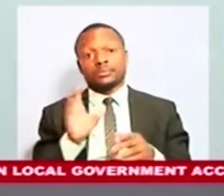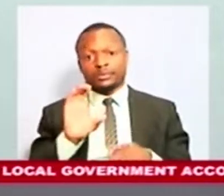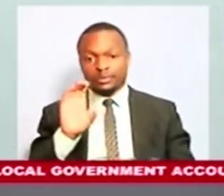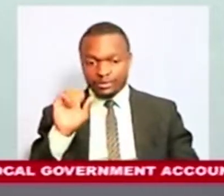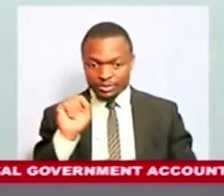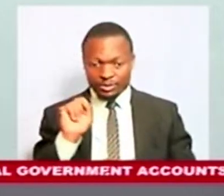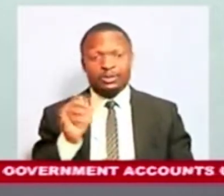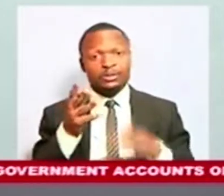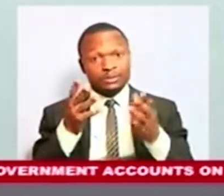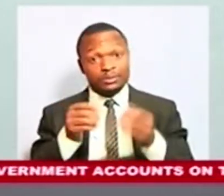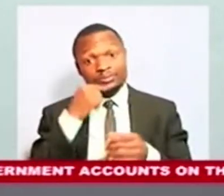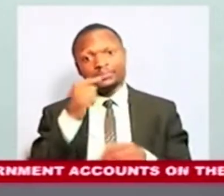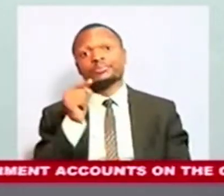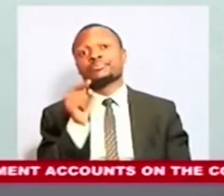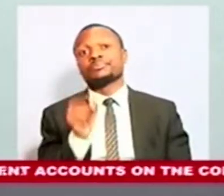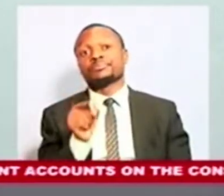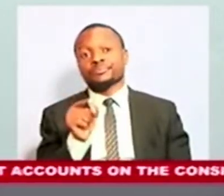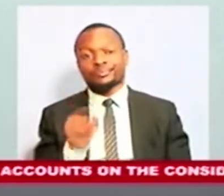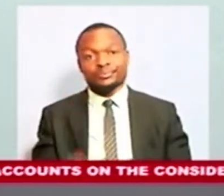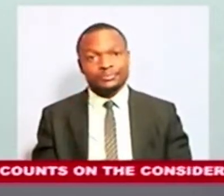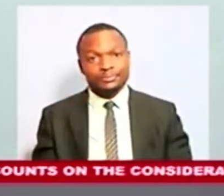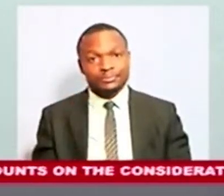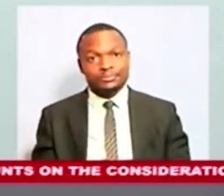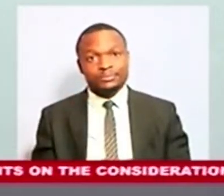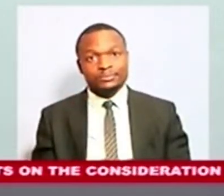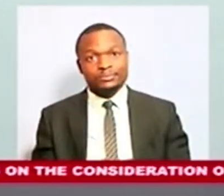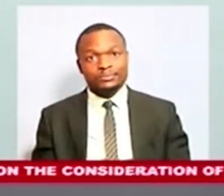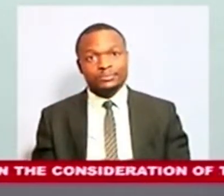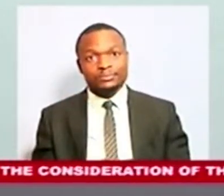CS, I just want to tell you that